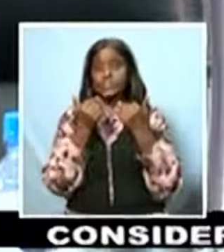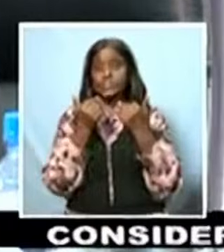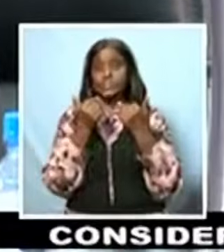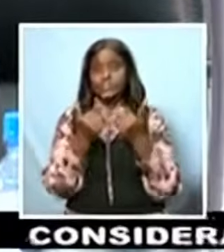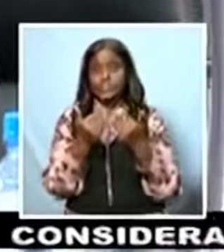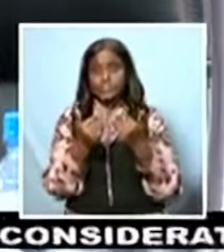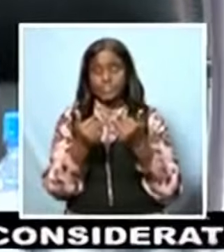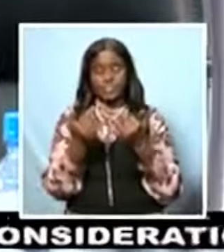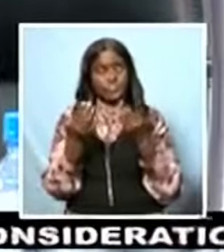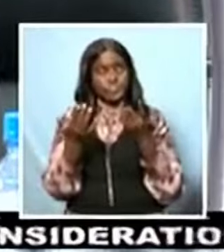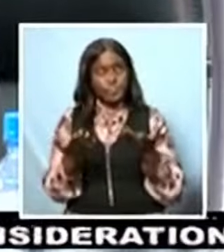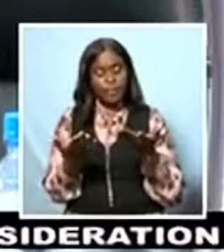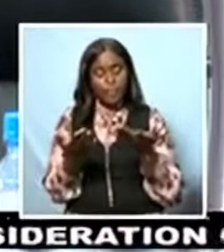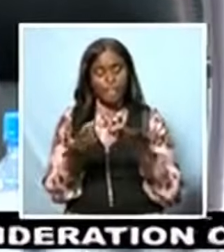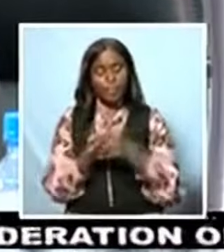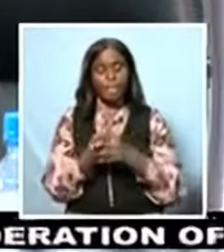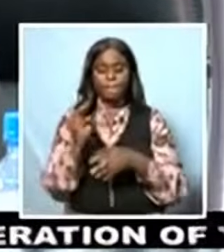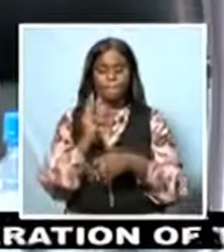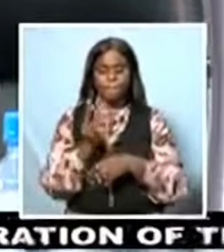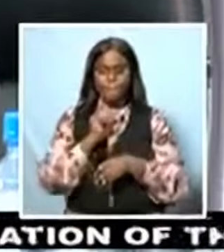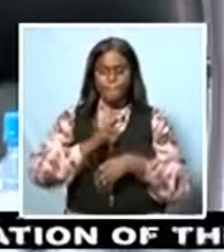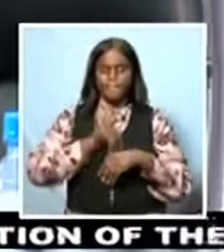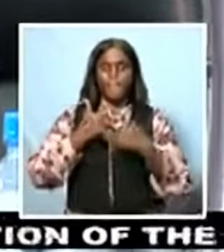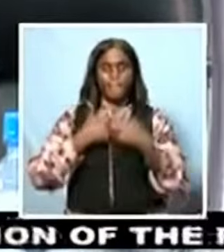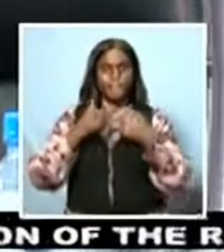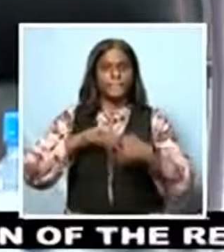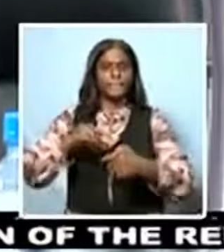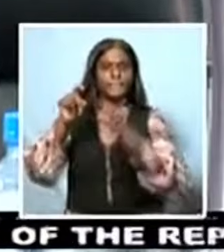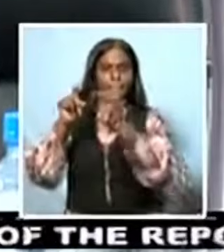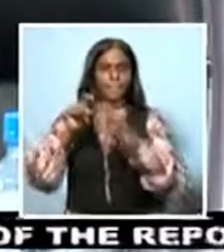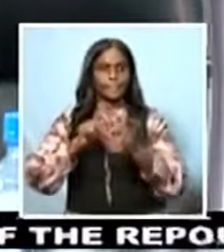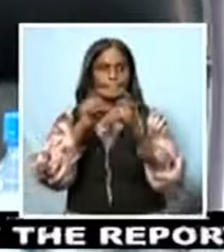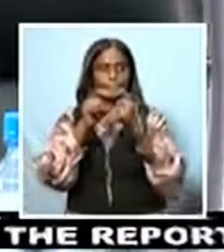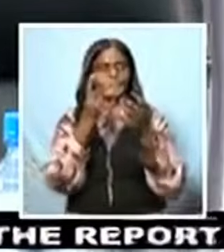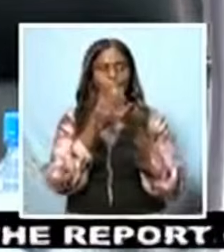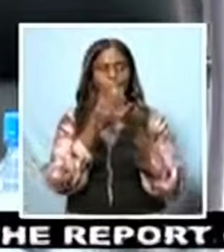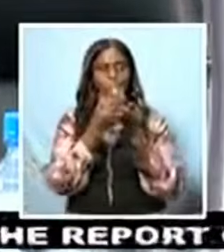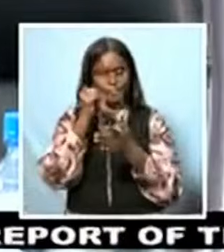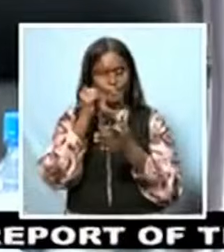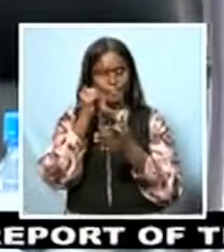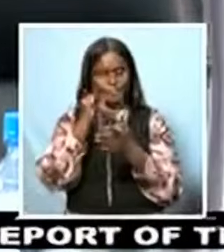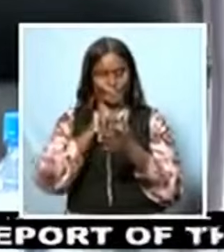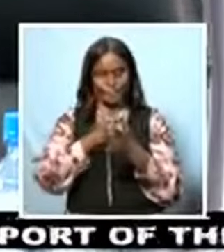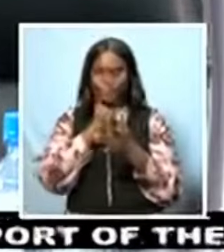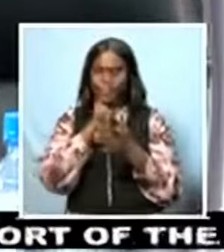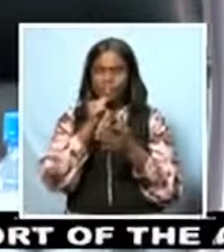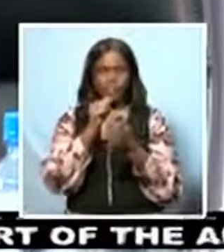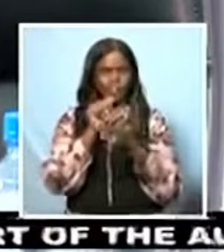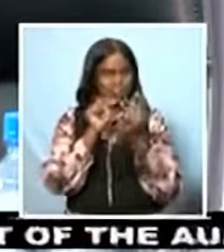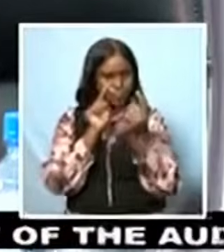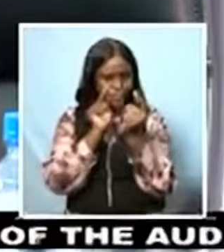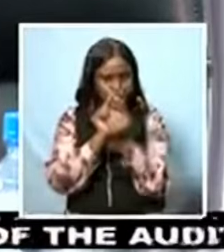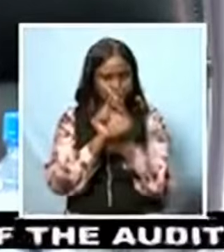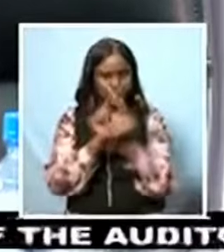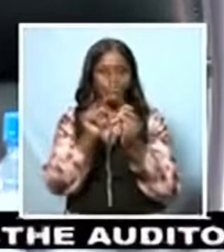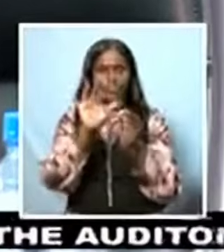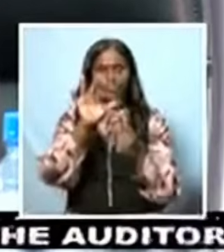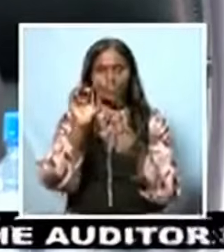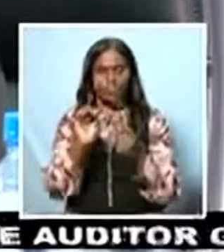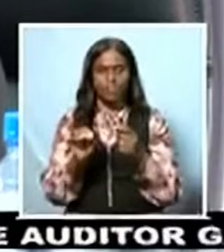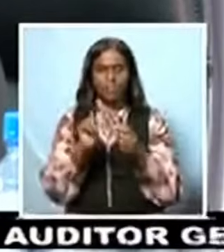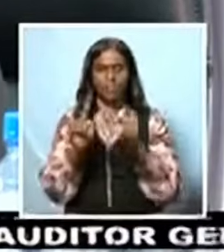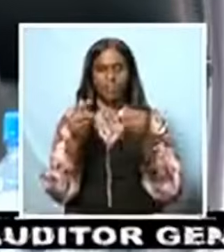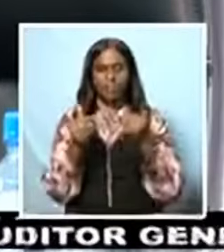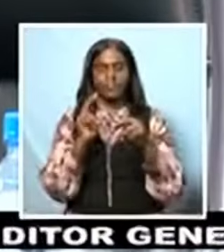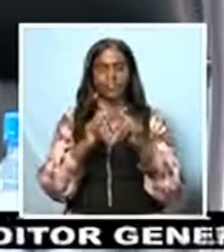is that we have challenges on revenue. That is why we are not reaching the 5%. However,